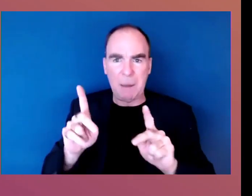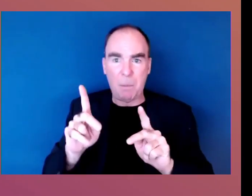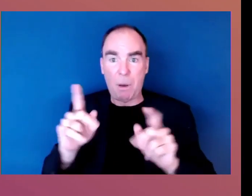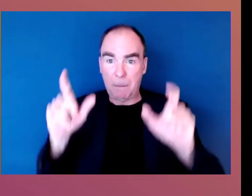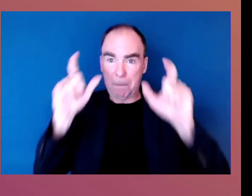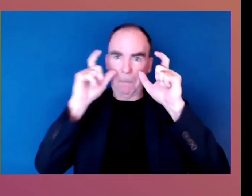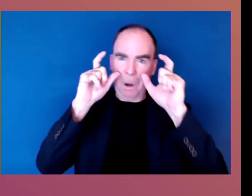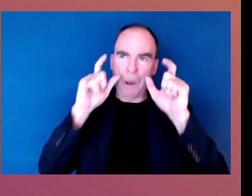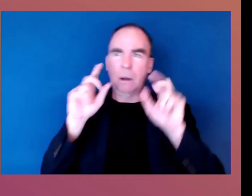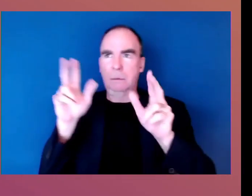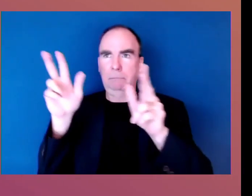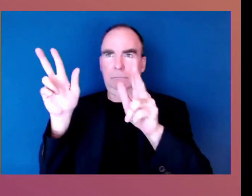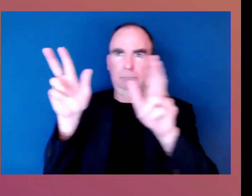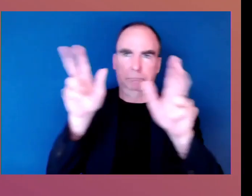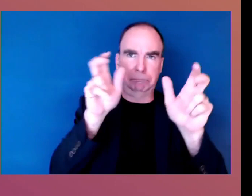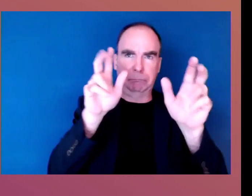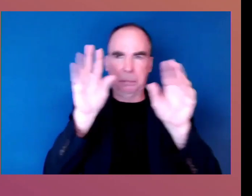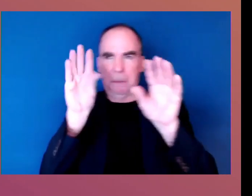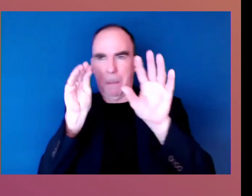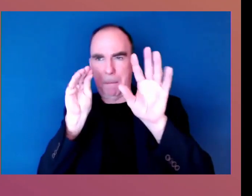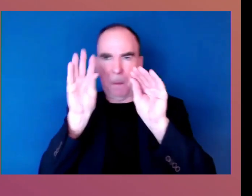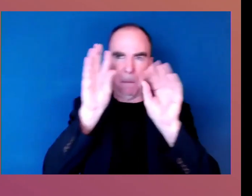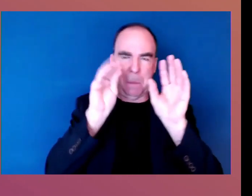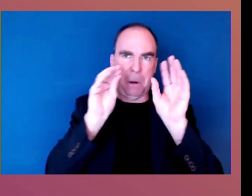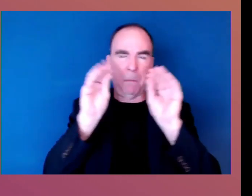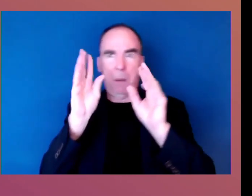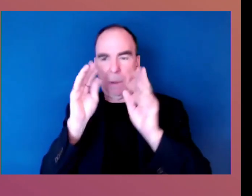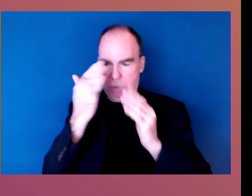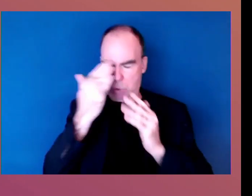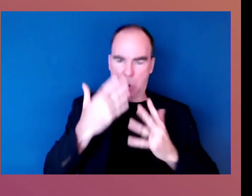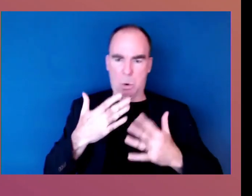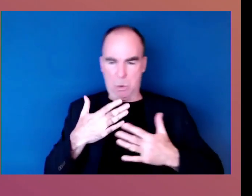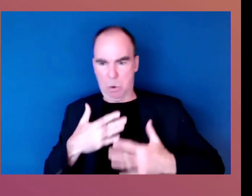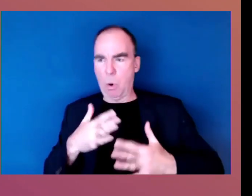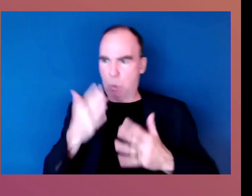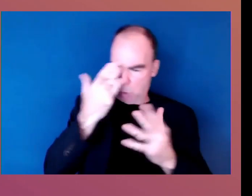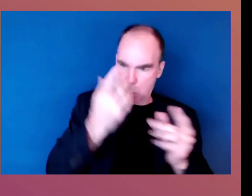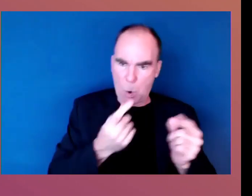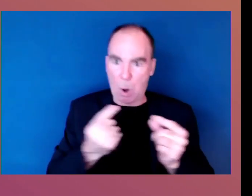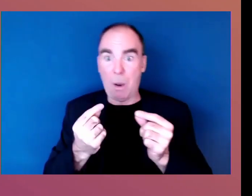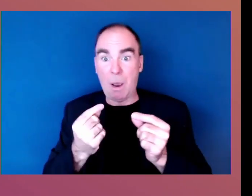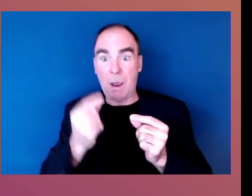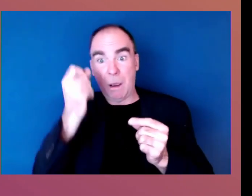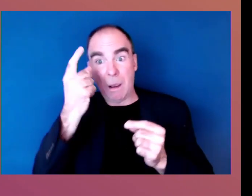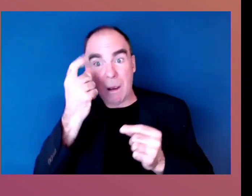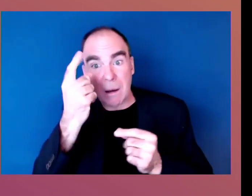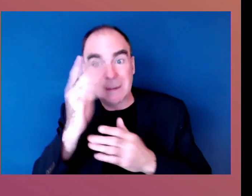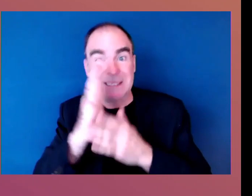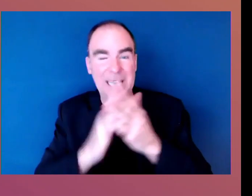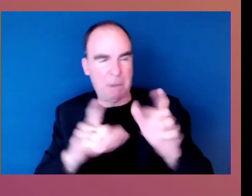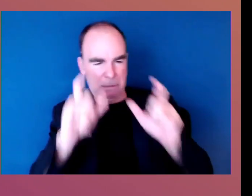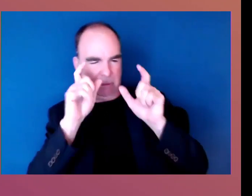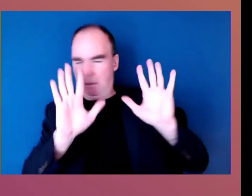But sometimes people don't like them due to privacy concerns. Safety is also another